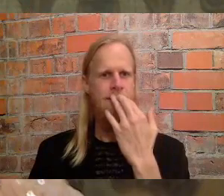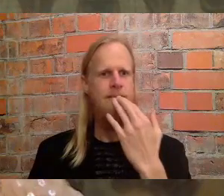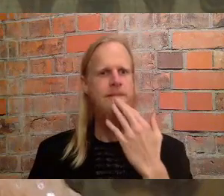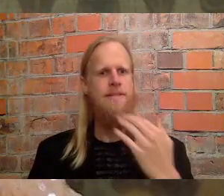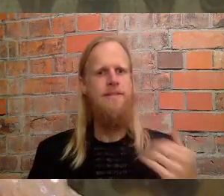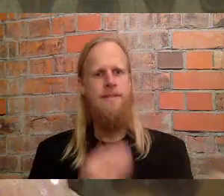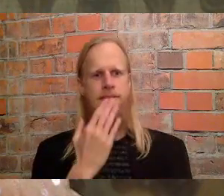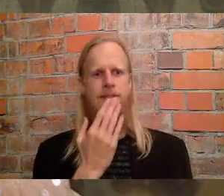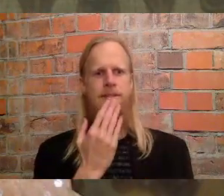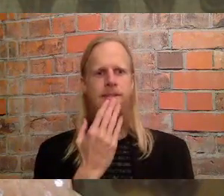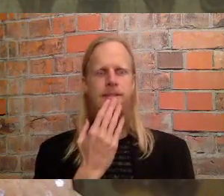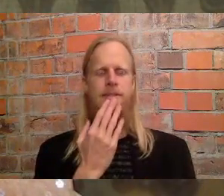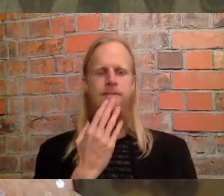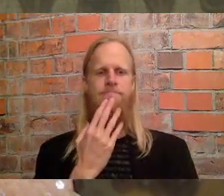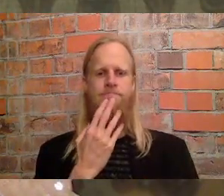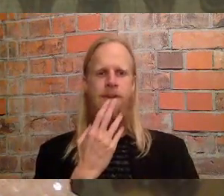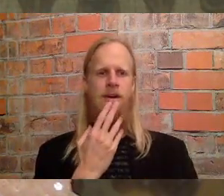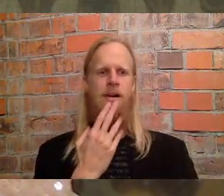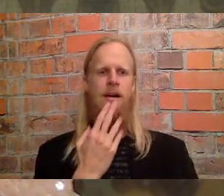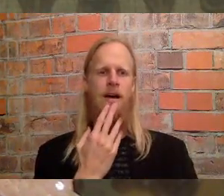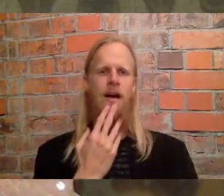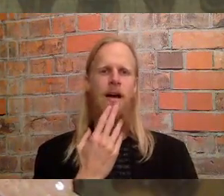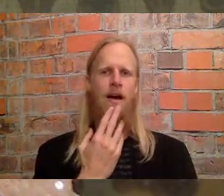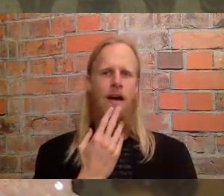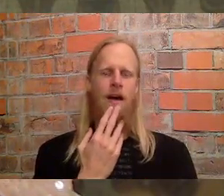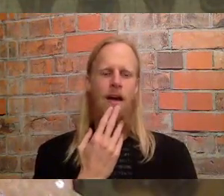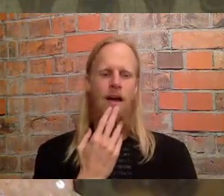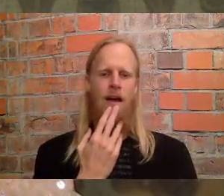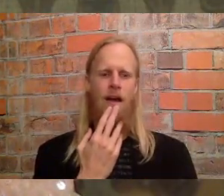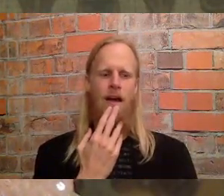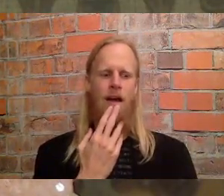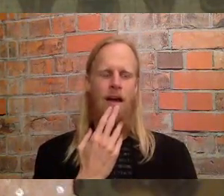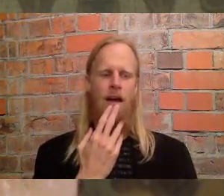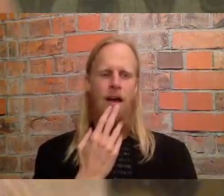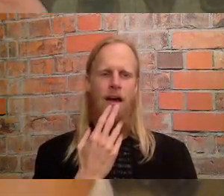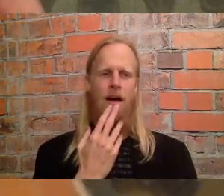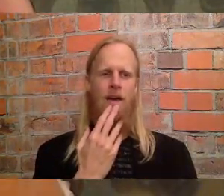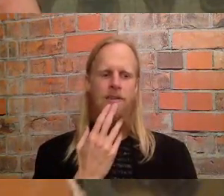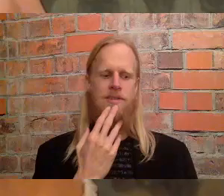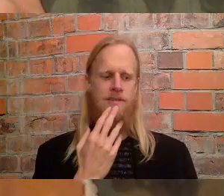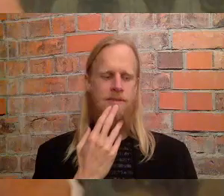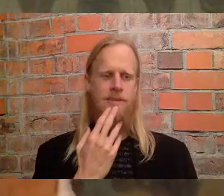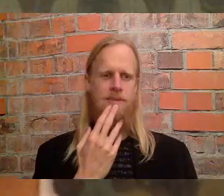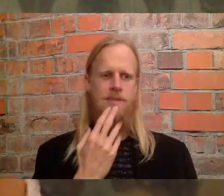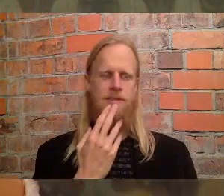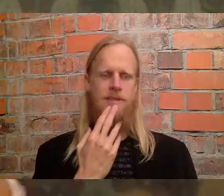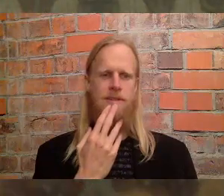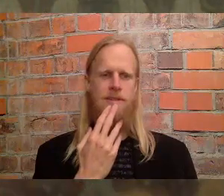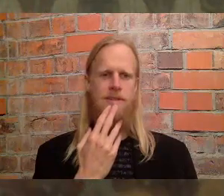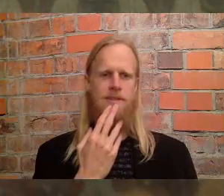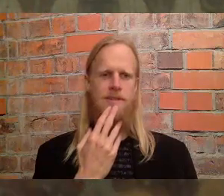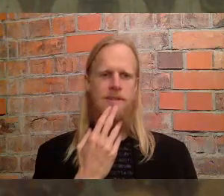lips. Releasing fears and insecurities.